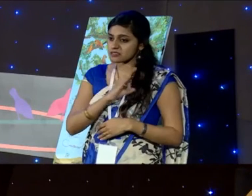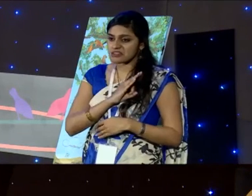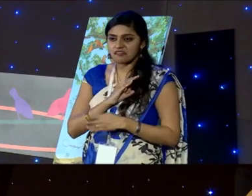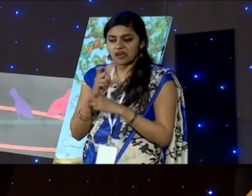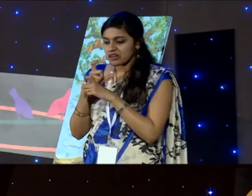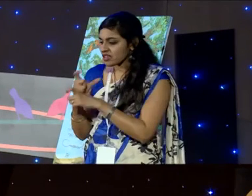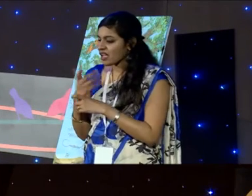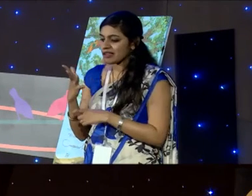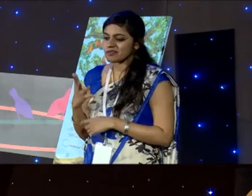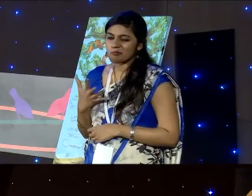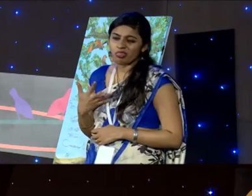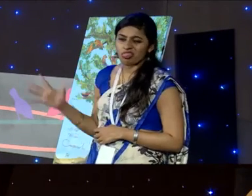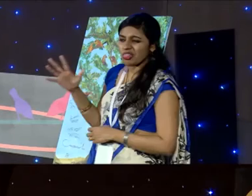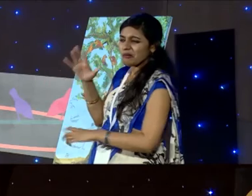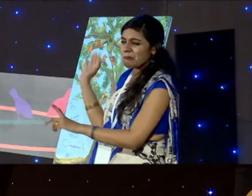with disabilities.